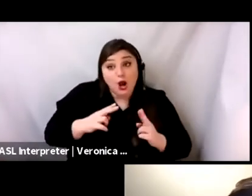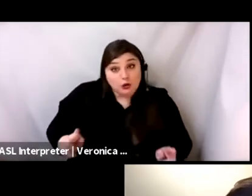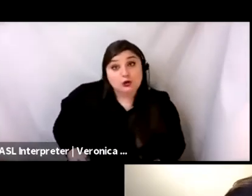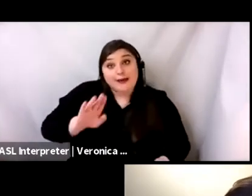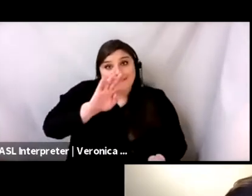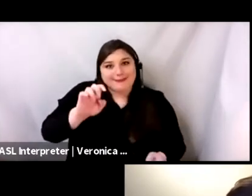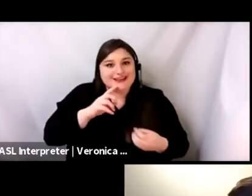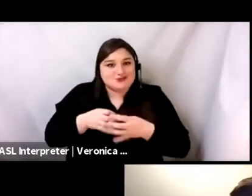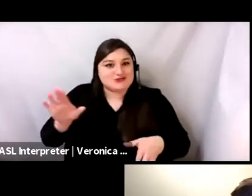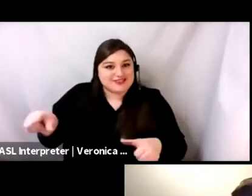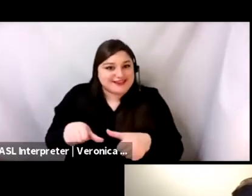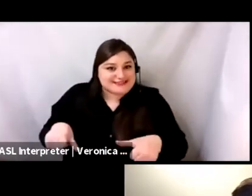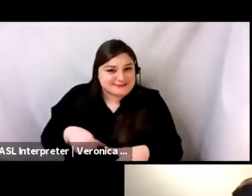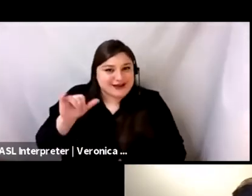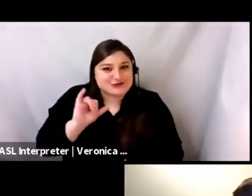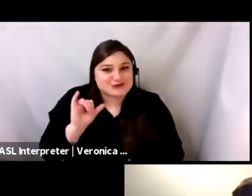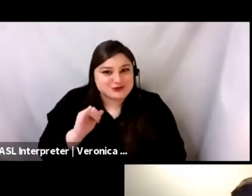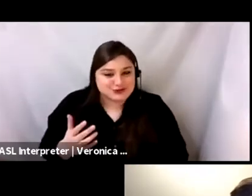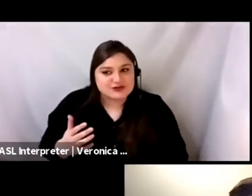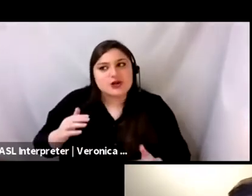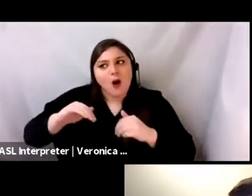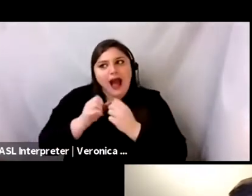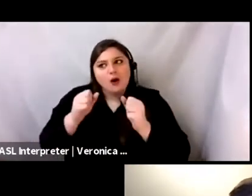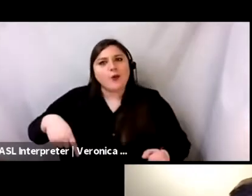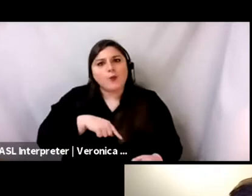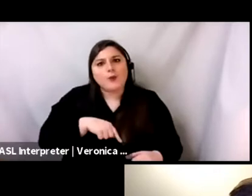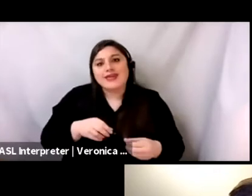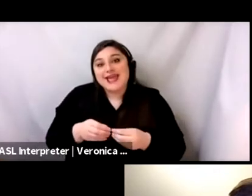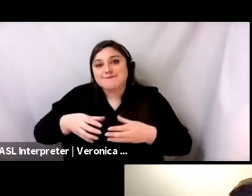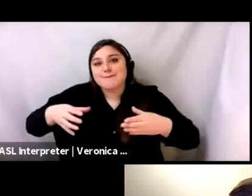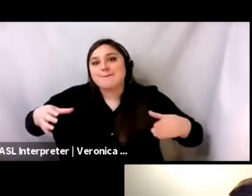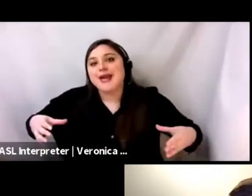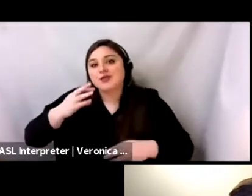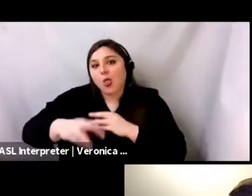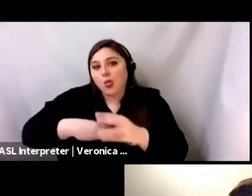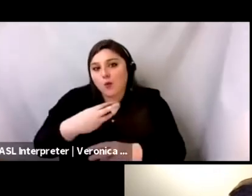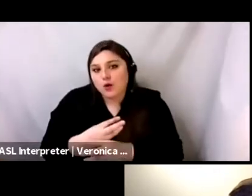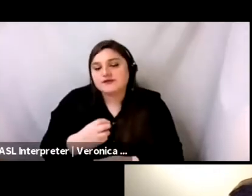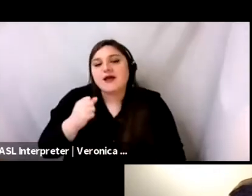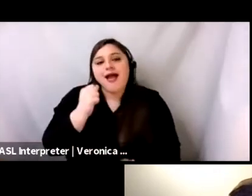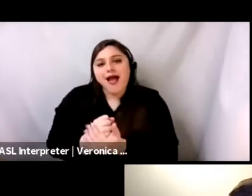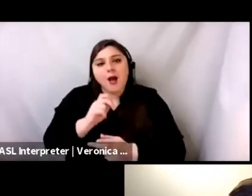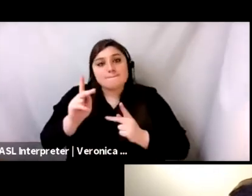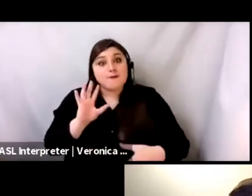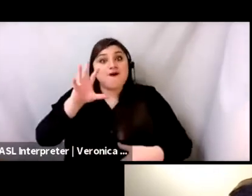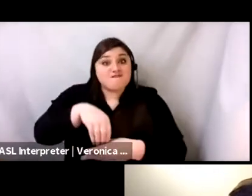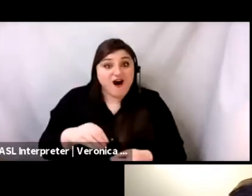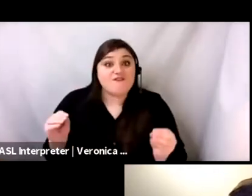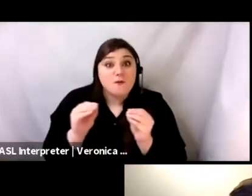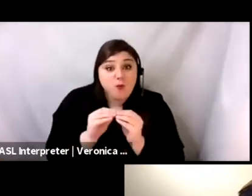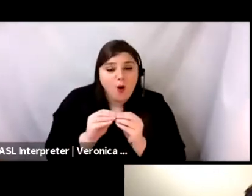the creation of new worlds with wider accessibility for all, because it also acknowledges that the current world is